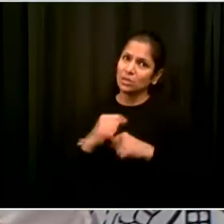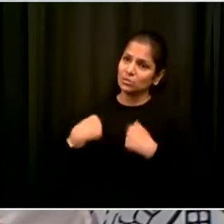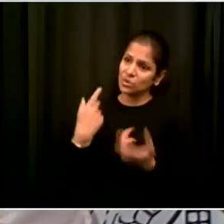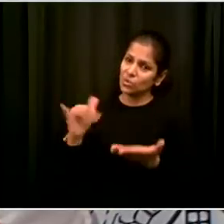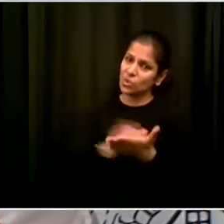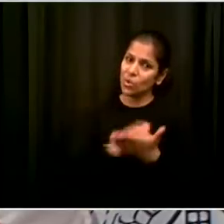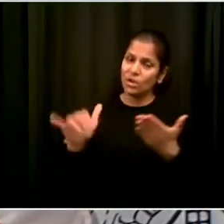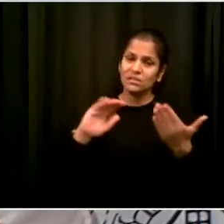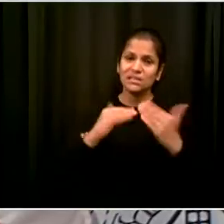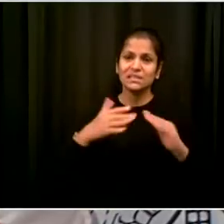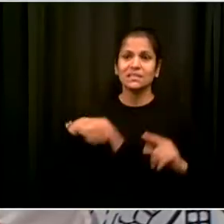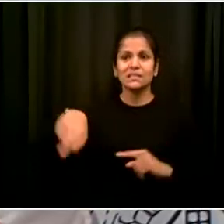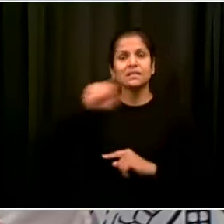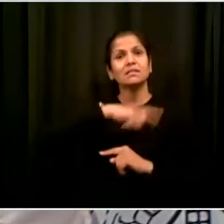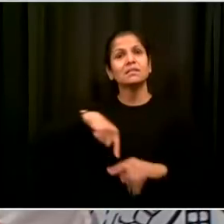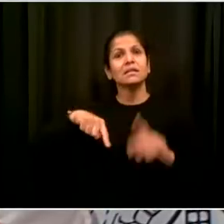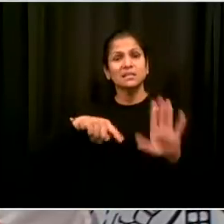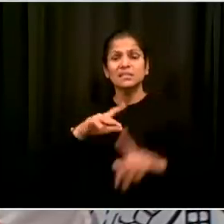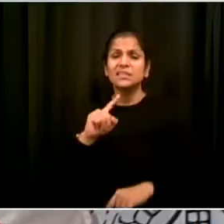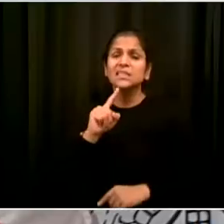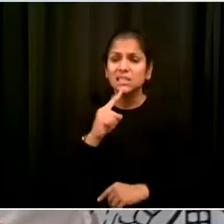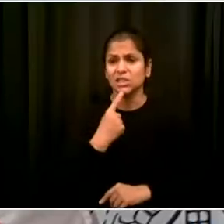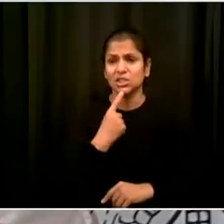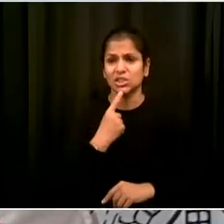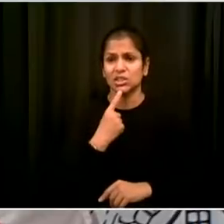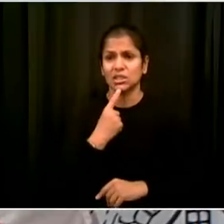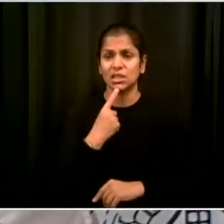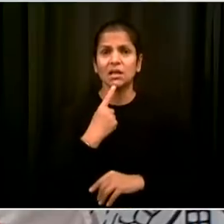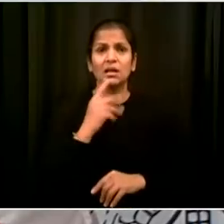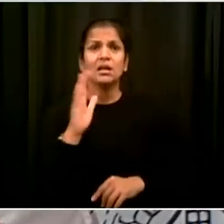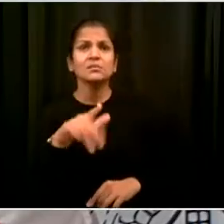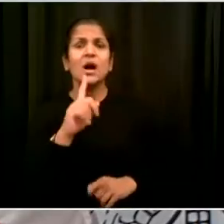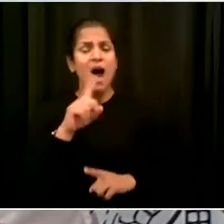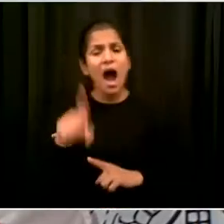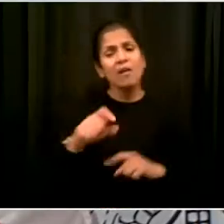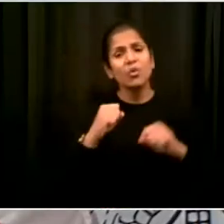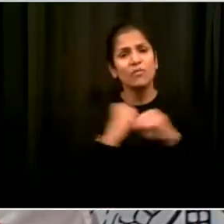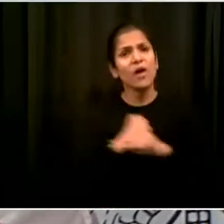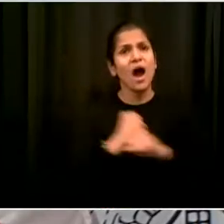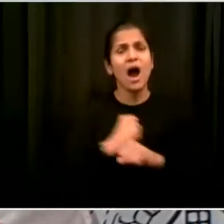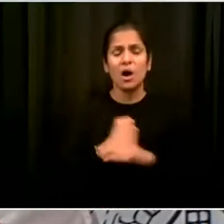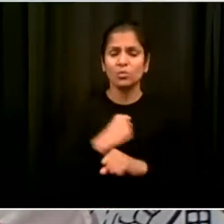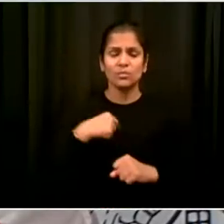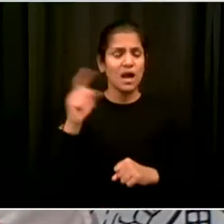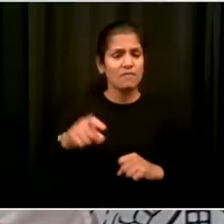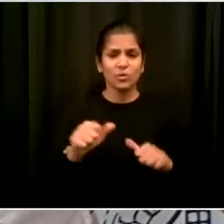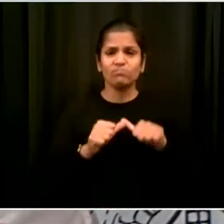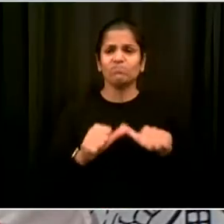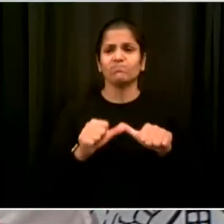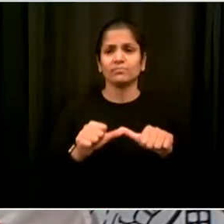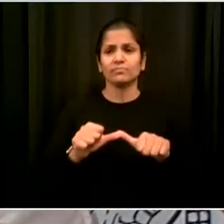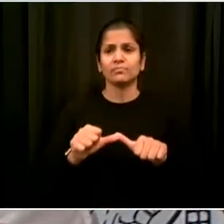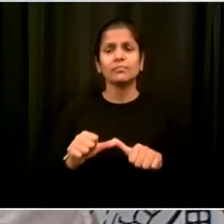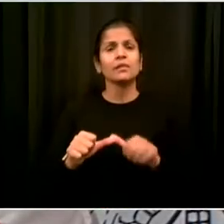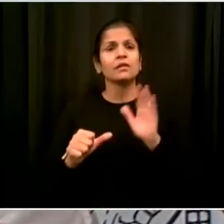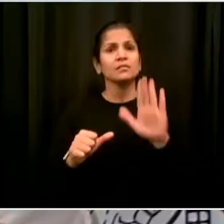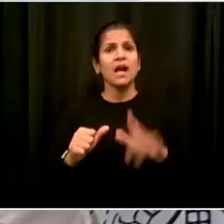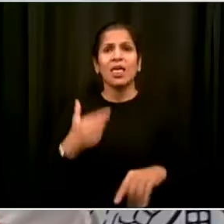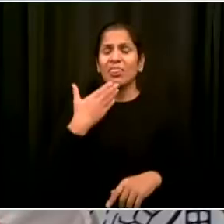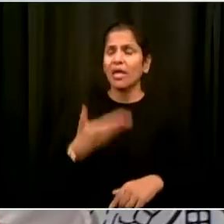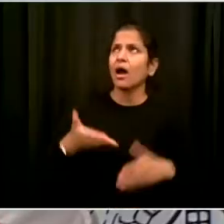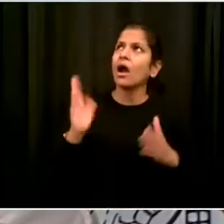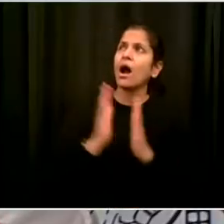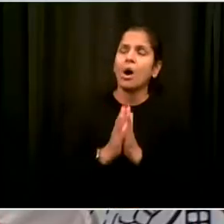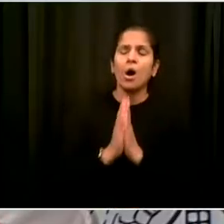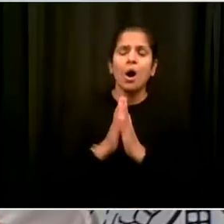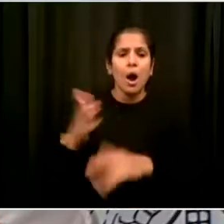work we have to do to fight back the coronavirus as we, thank God, implement the vaccination program that will